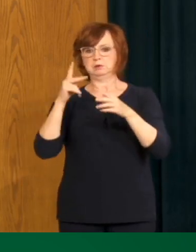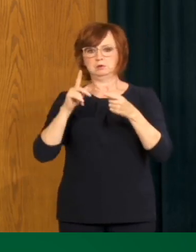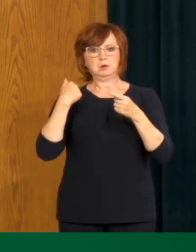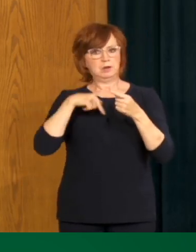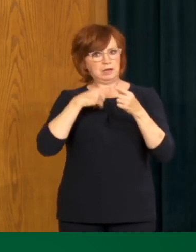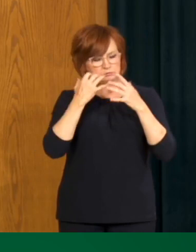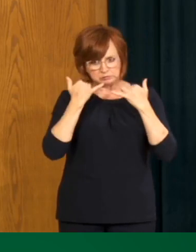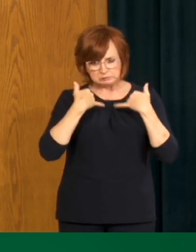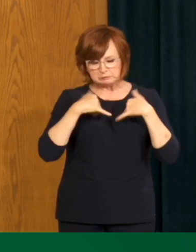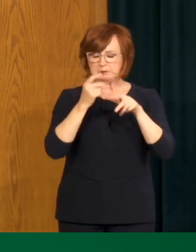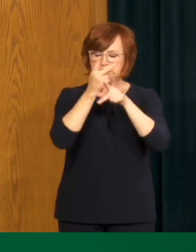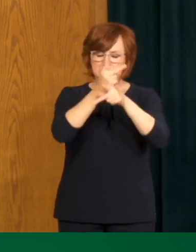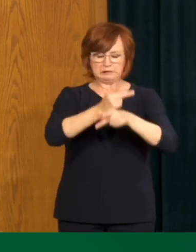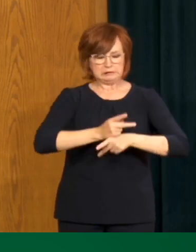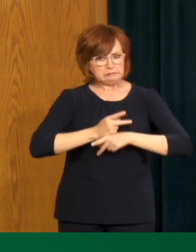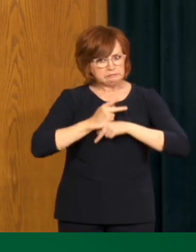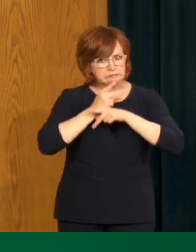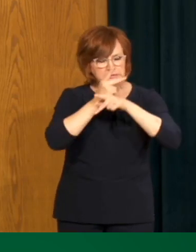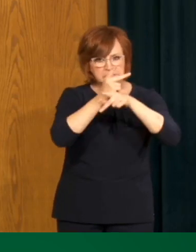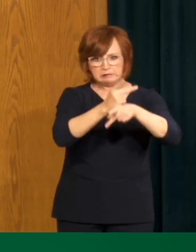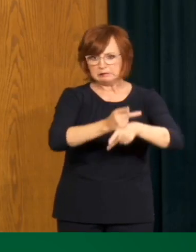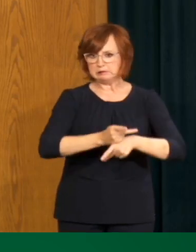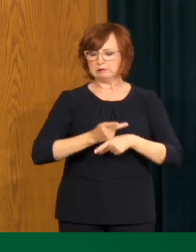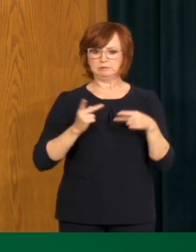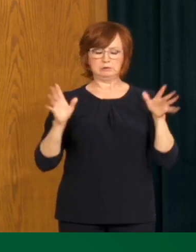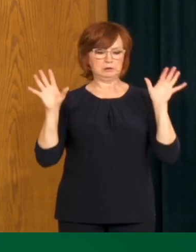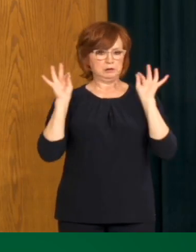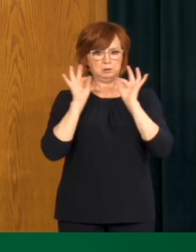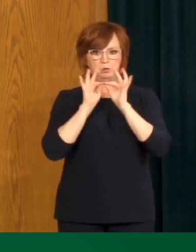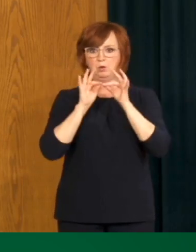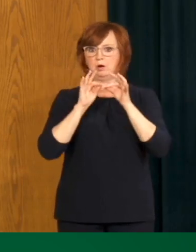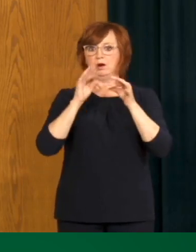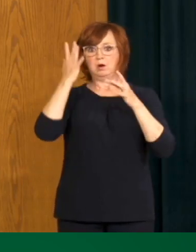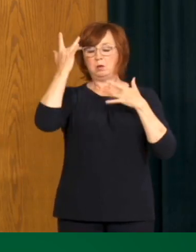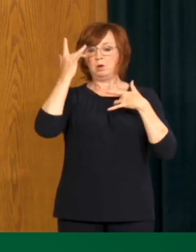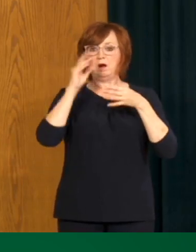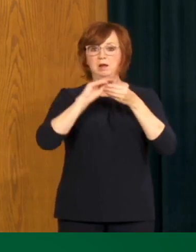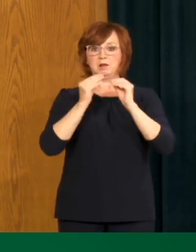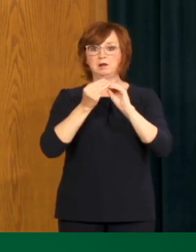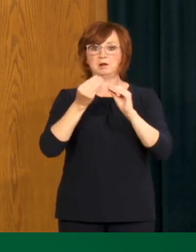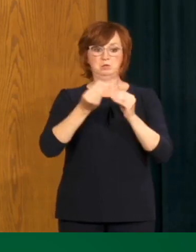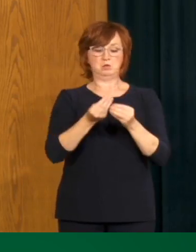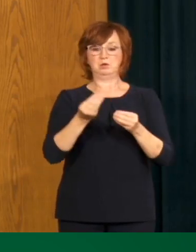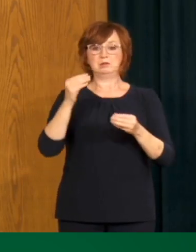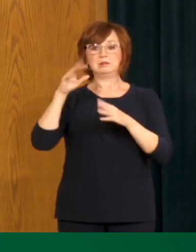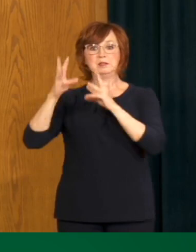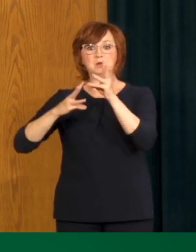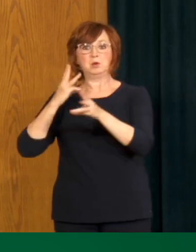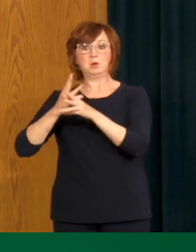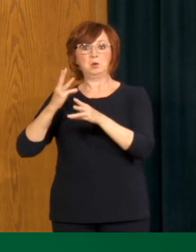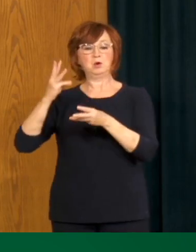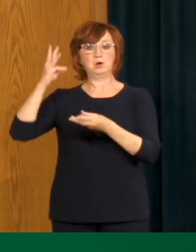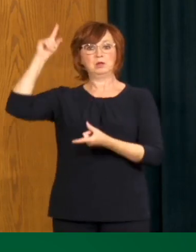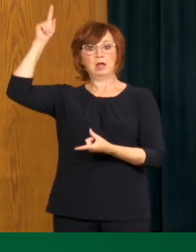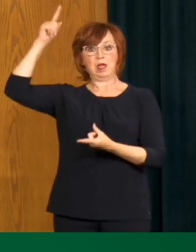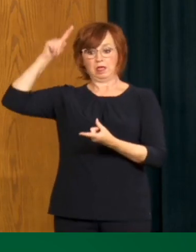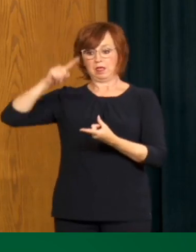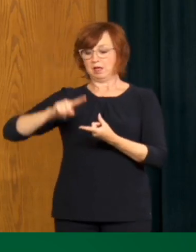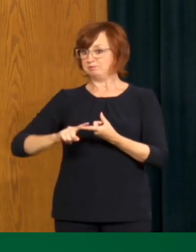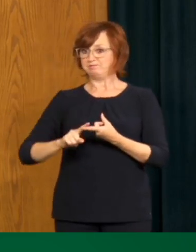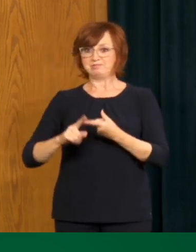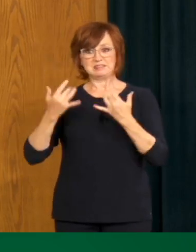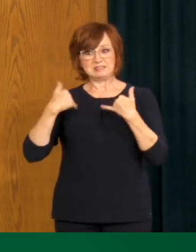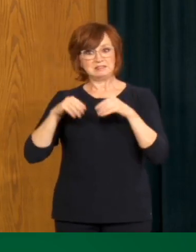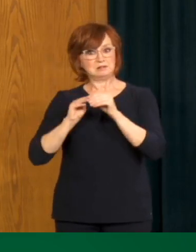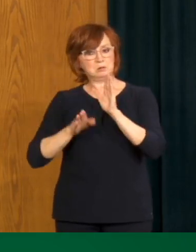not disappeared, and the case numbers do continue to rise in many parts of the world, including several states in